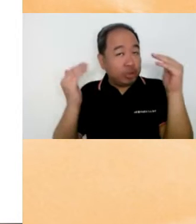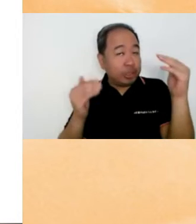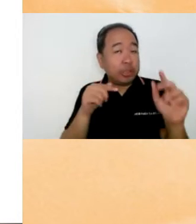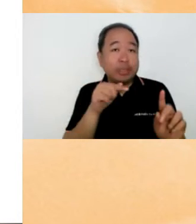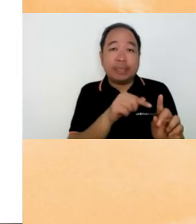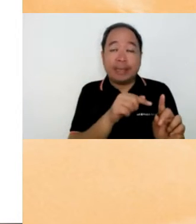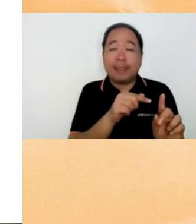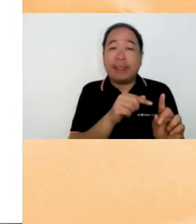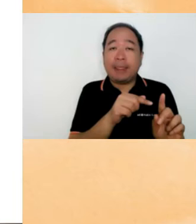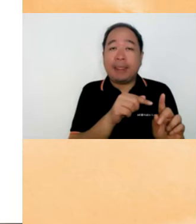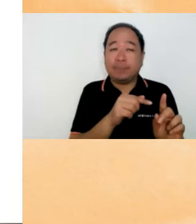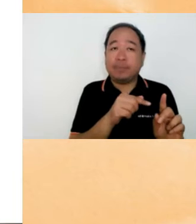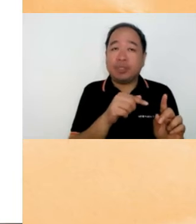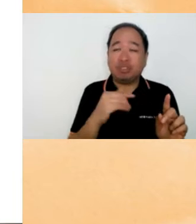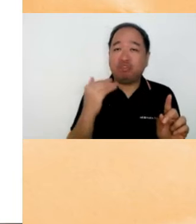when he has to develop